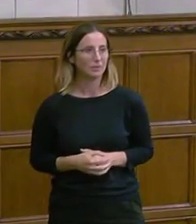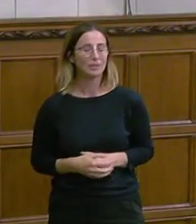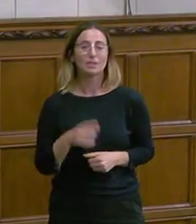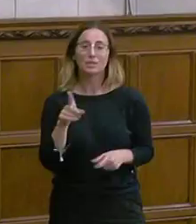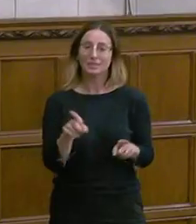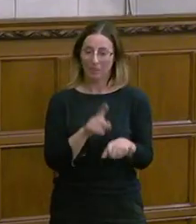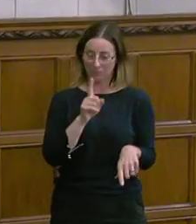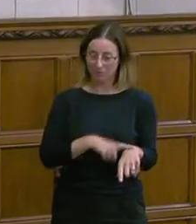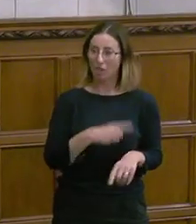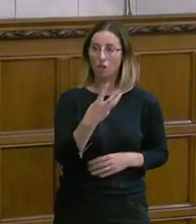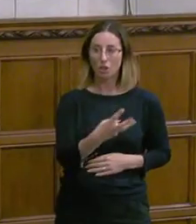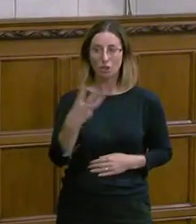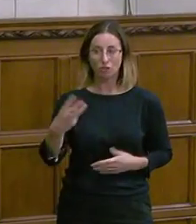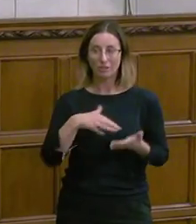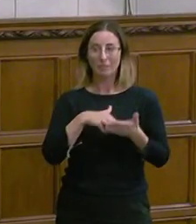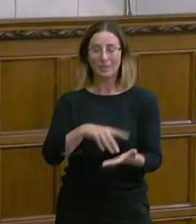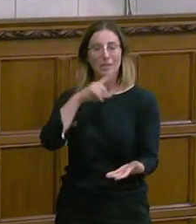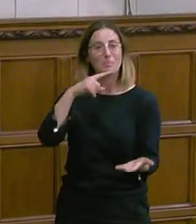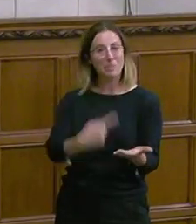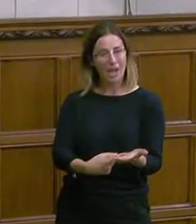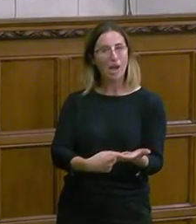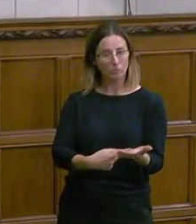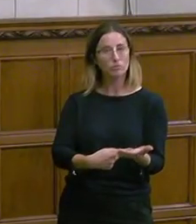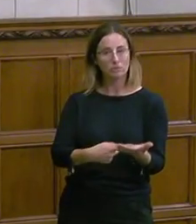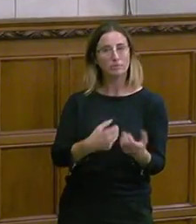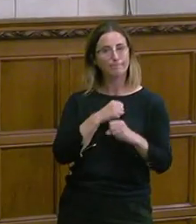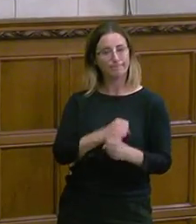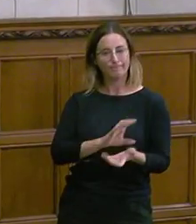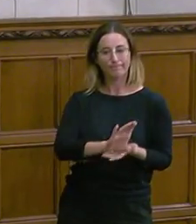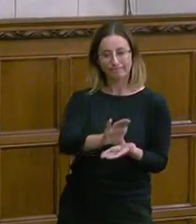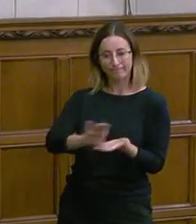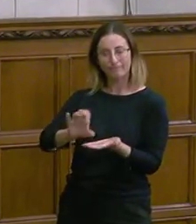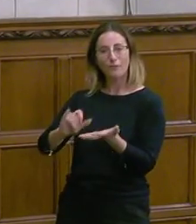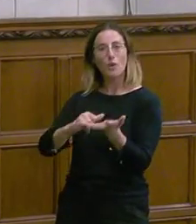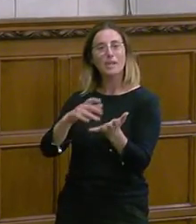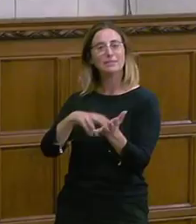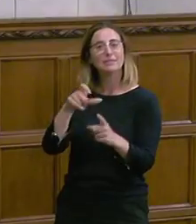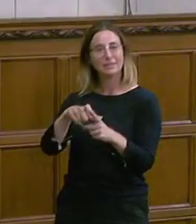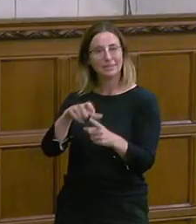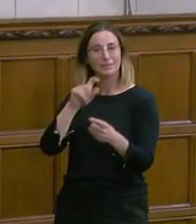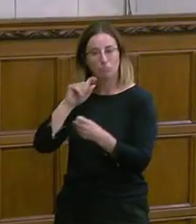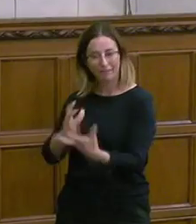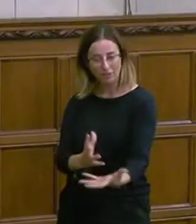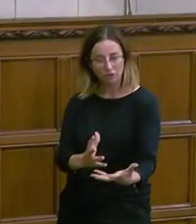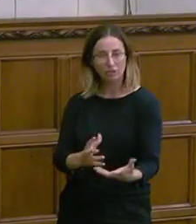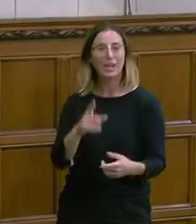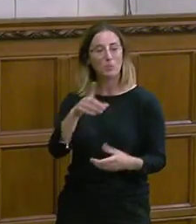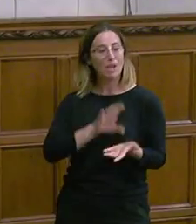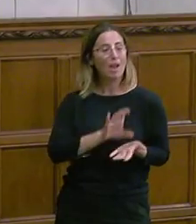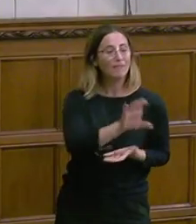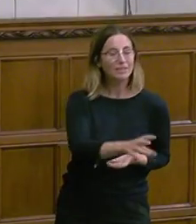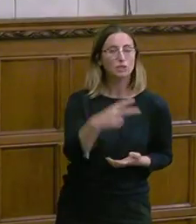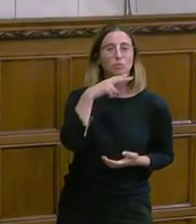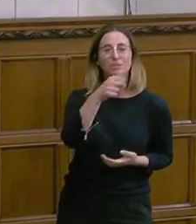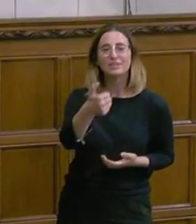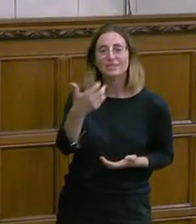additional funding to support local authorities to conduct strategic reviews of their SEND provision, and we are investing £265 million of